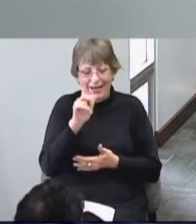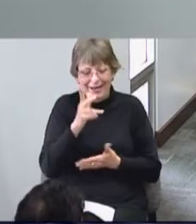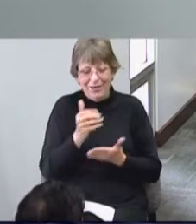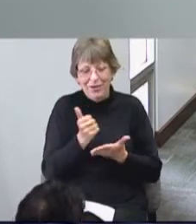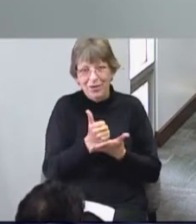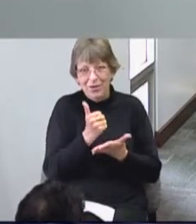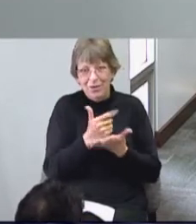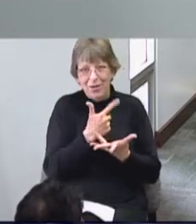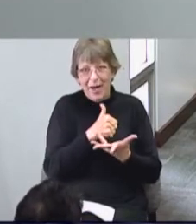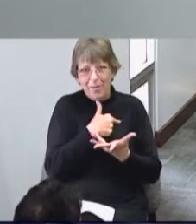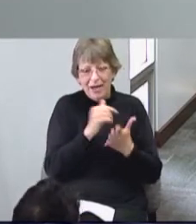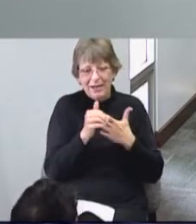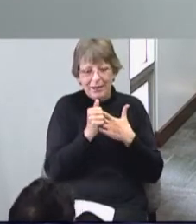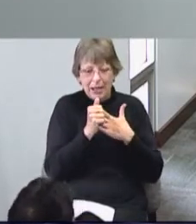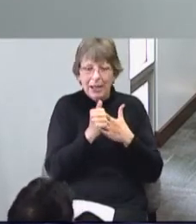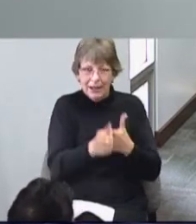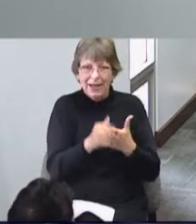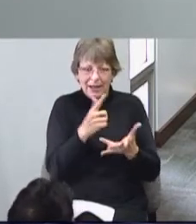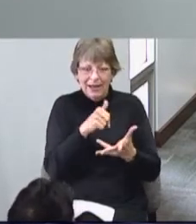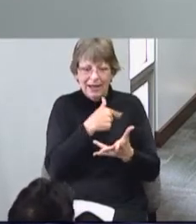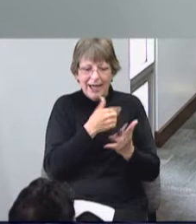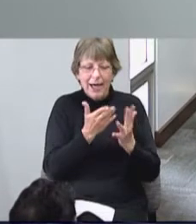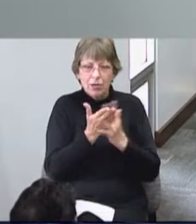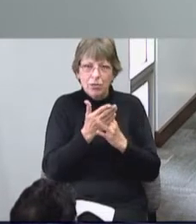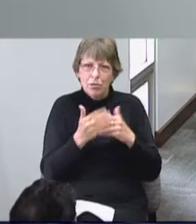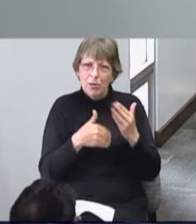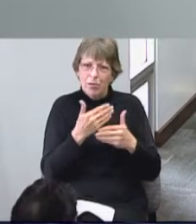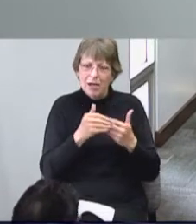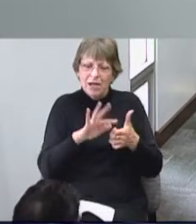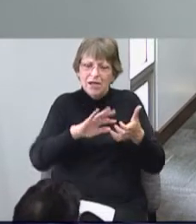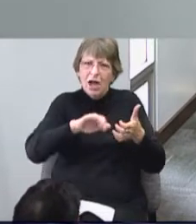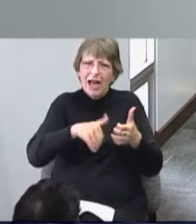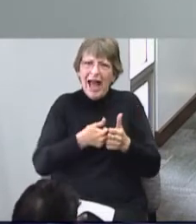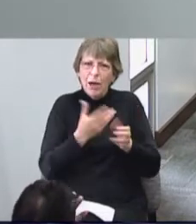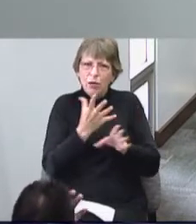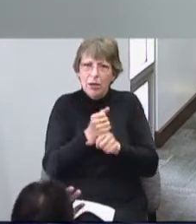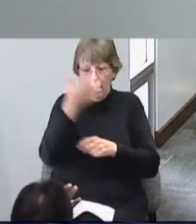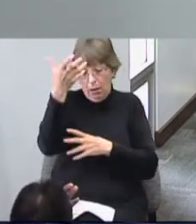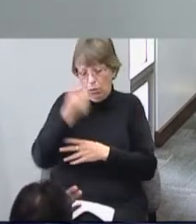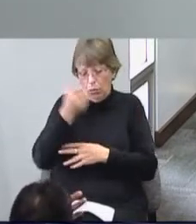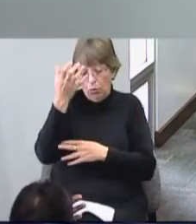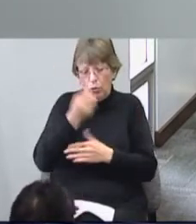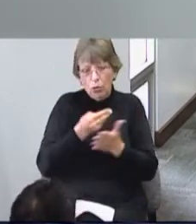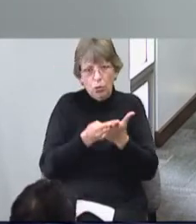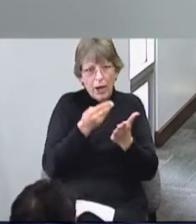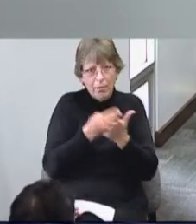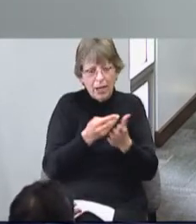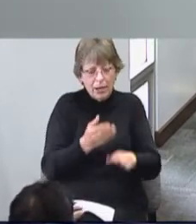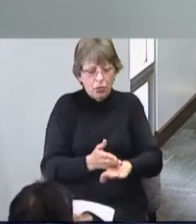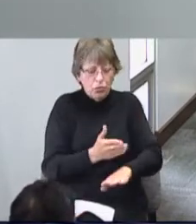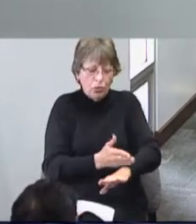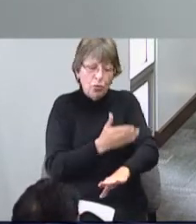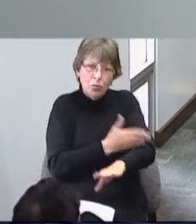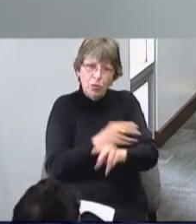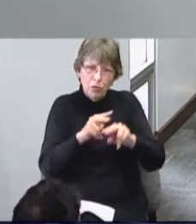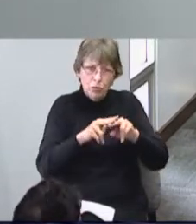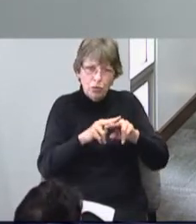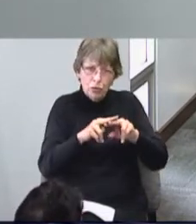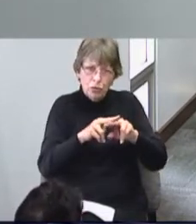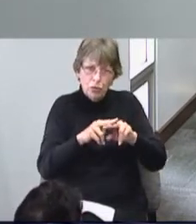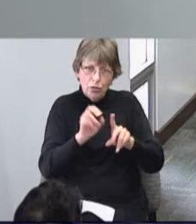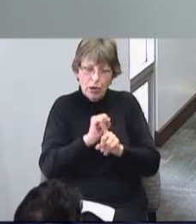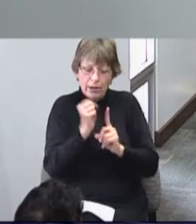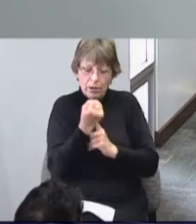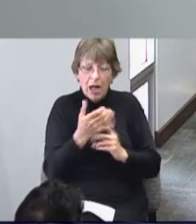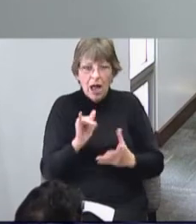guide us through this process, how we might be able to secure funds and support for improving the track conditions.